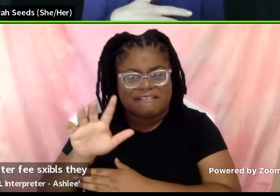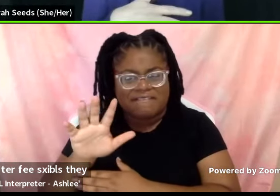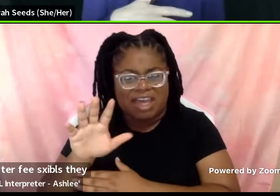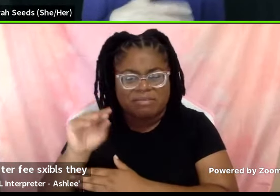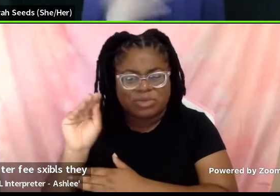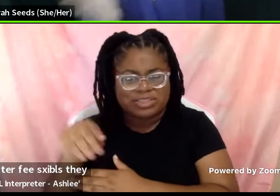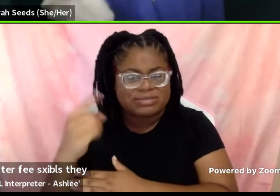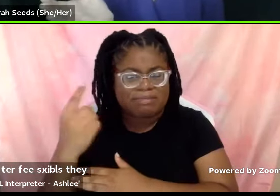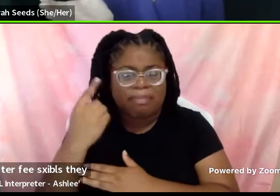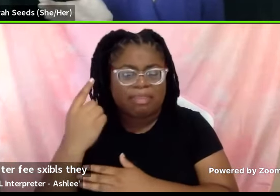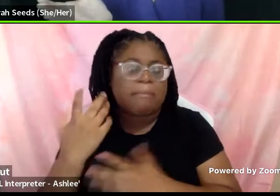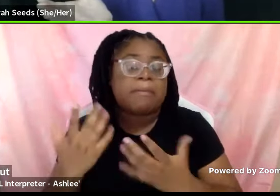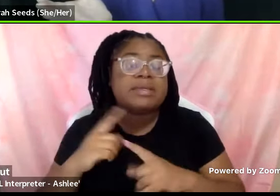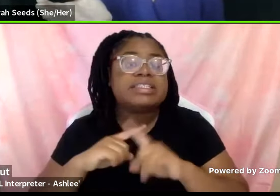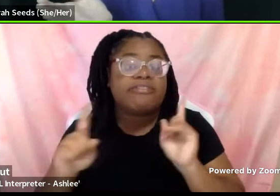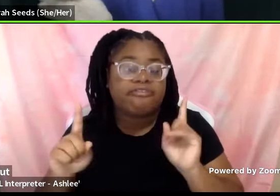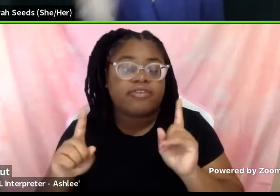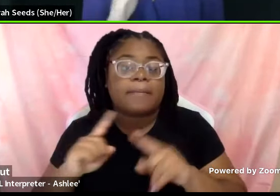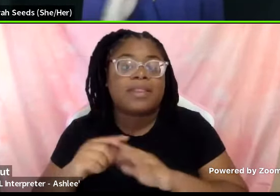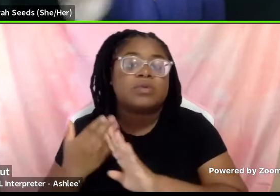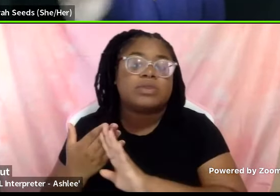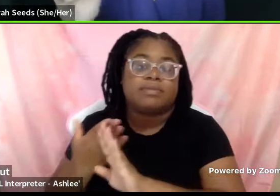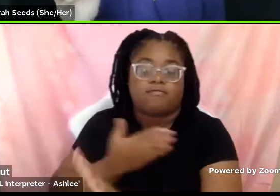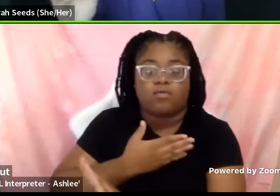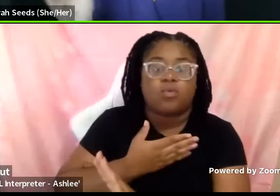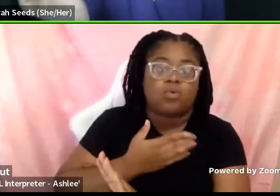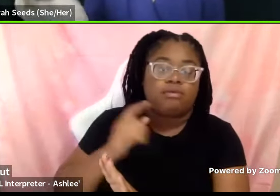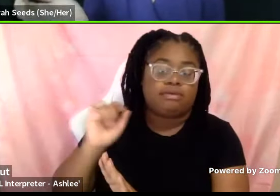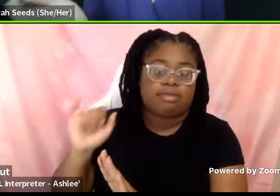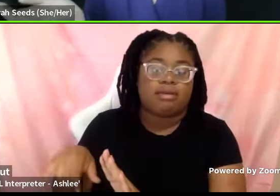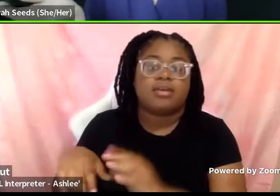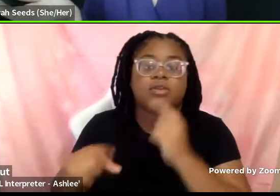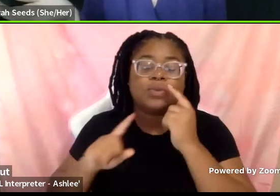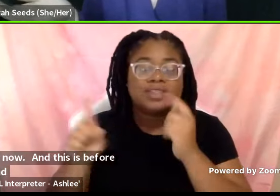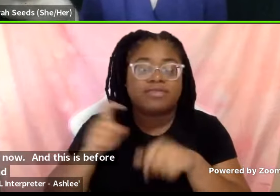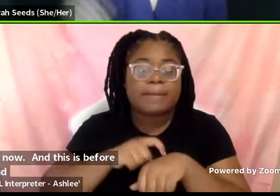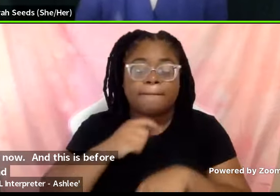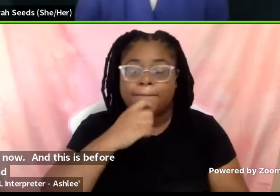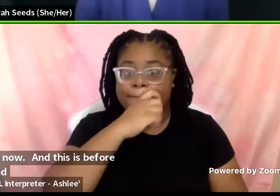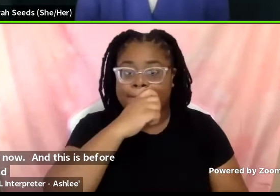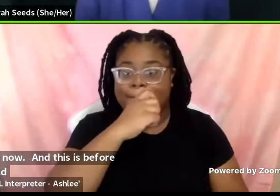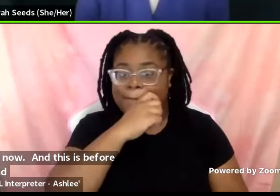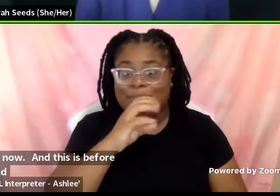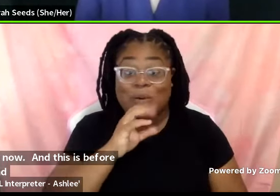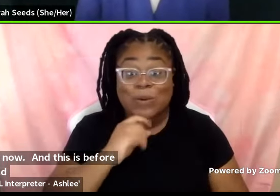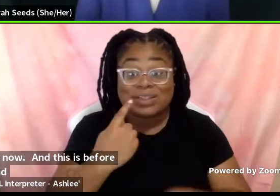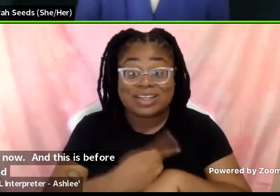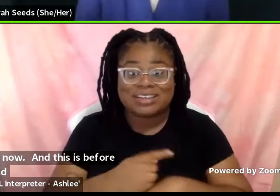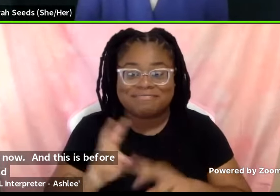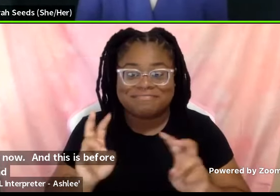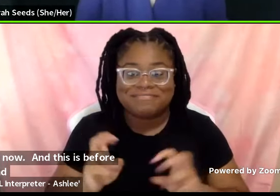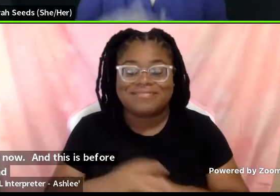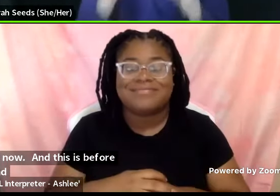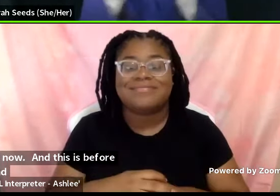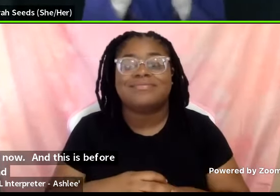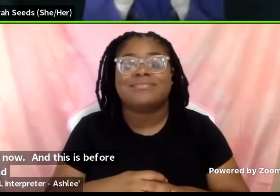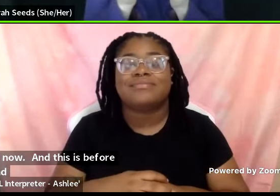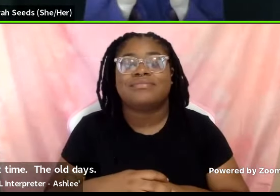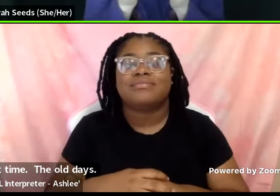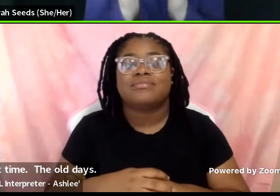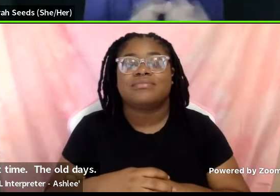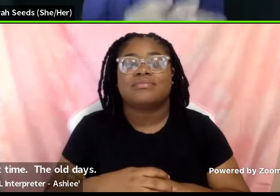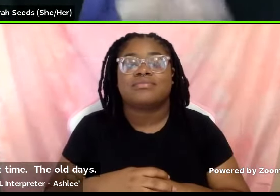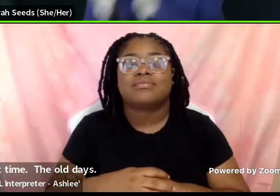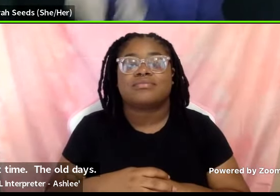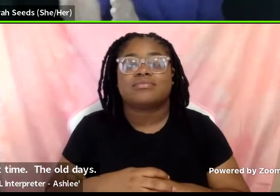does 10, and this was before Seed and Spark. So it was a different time, the old days. And yes, we even put